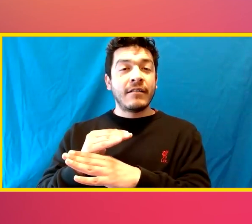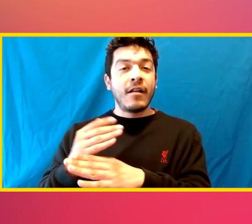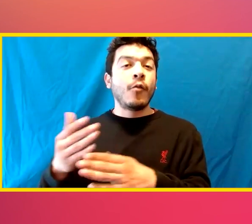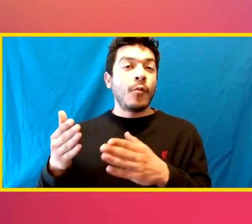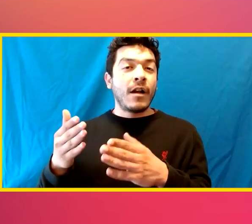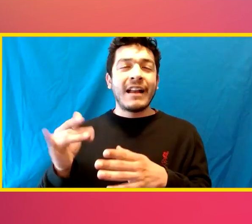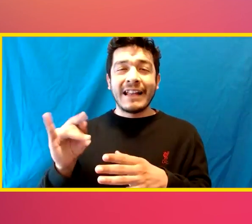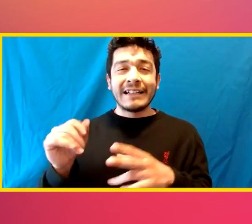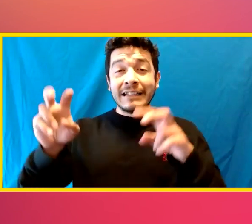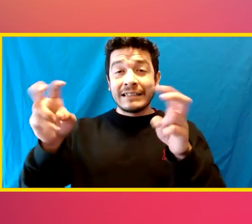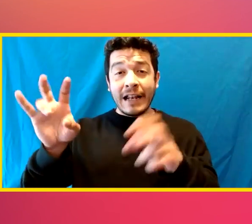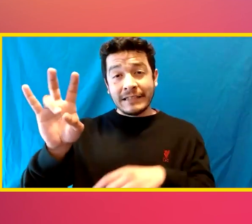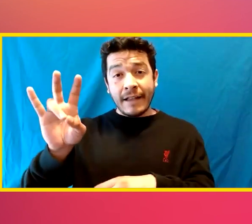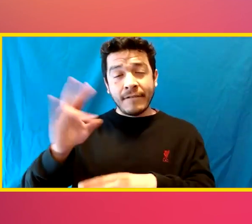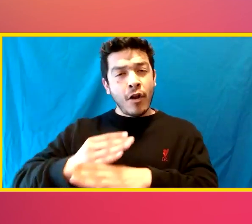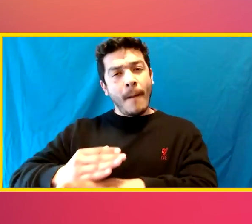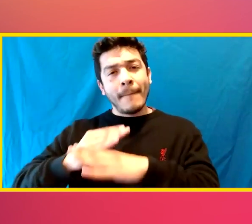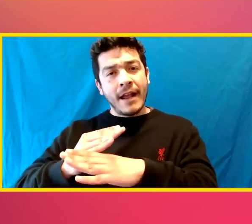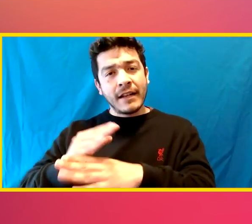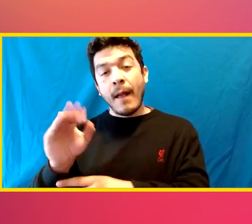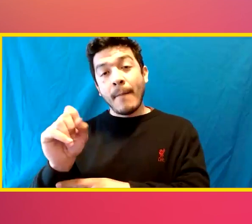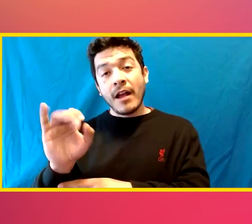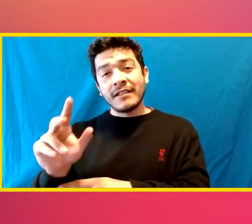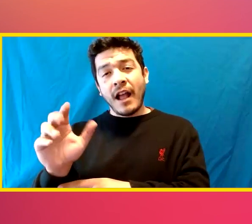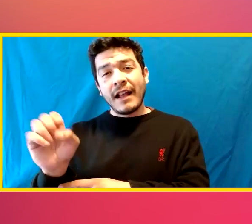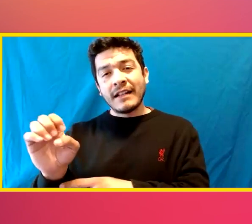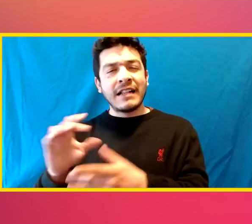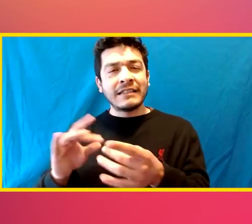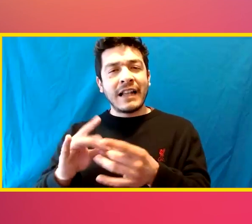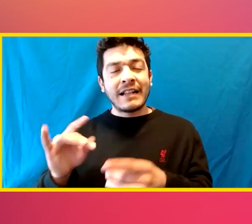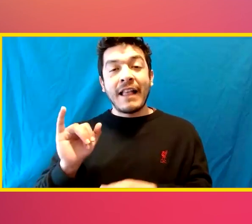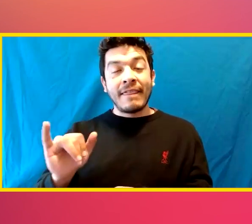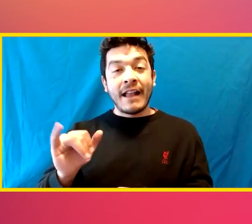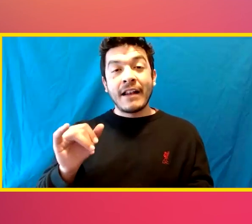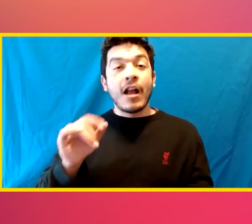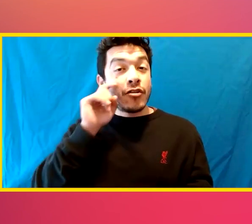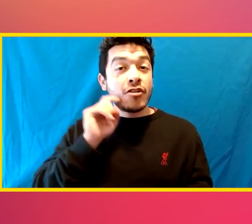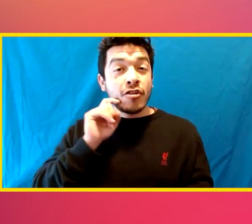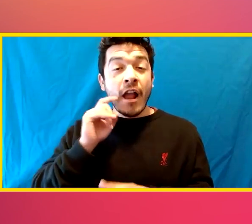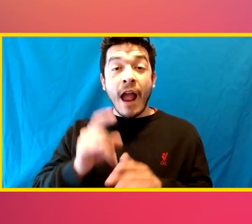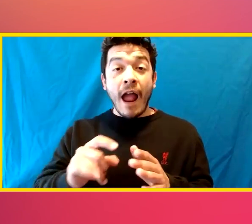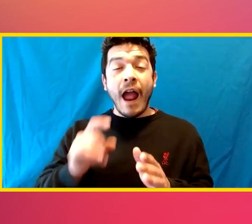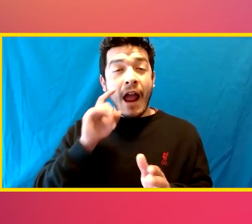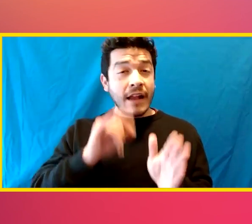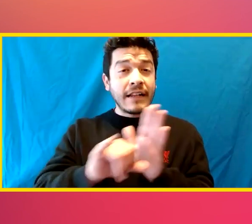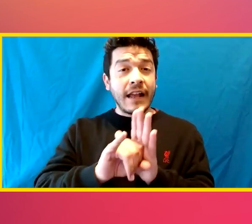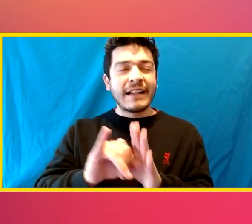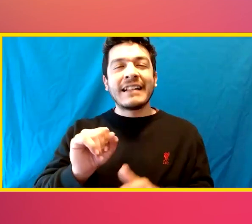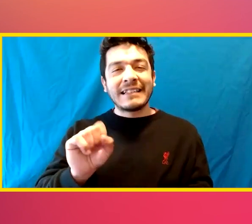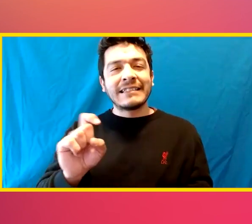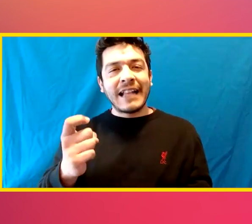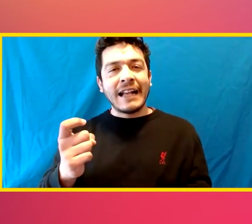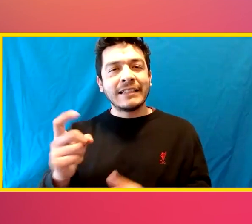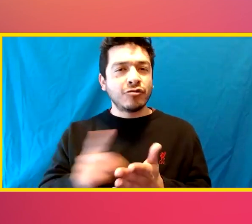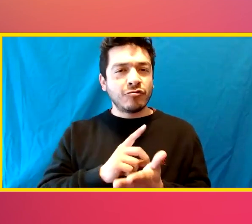is Title VII protects the Bostock case said it clearly. Gender identity is a protected status. It is sex discrimination,